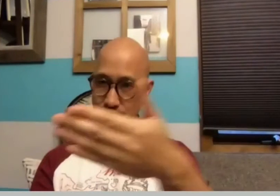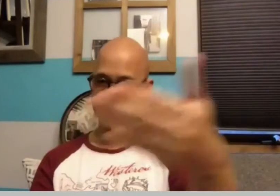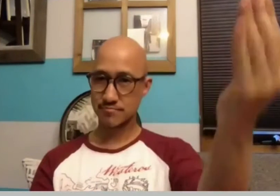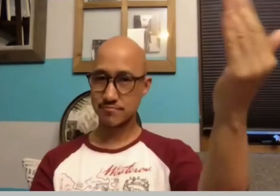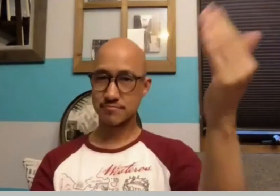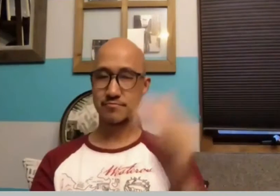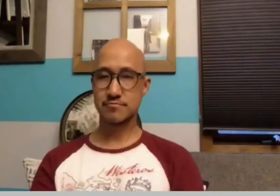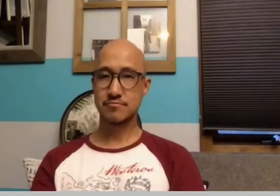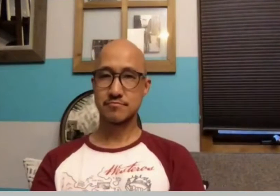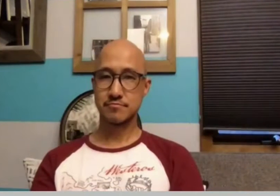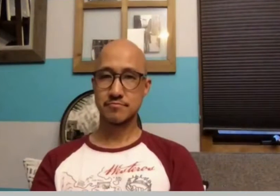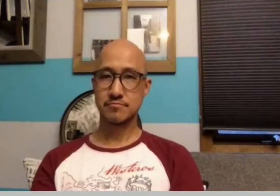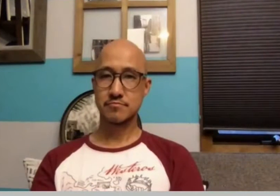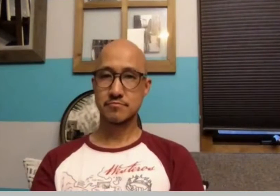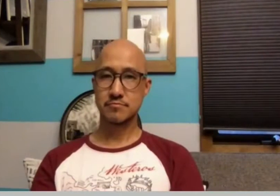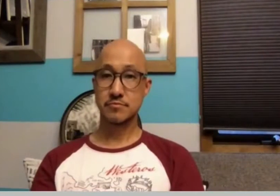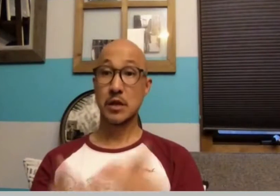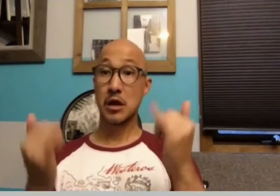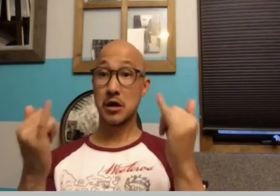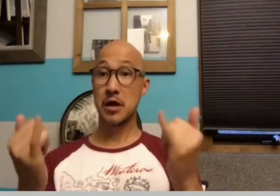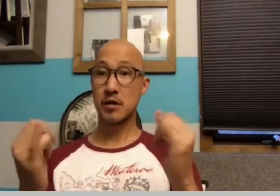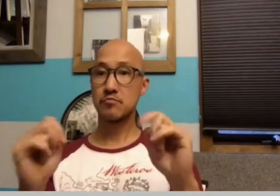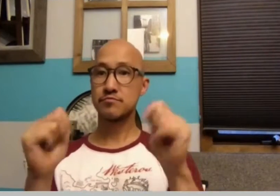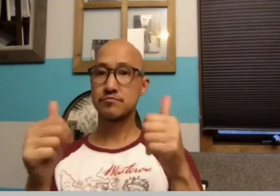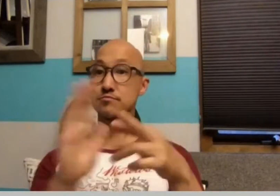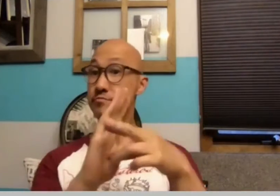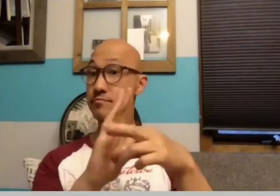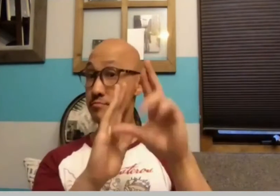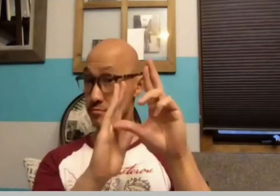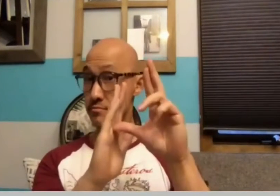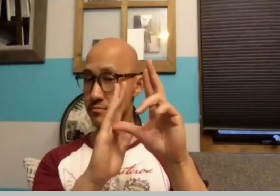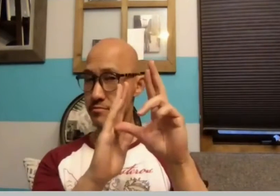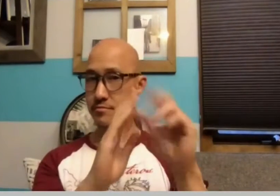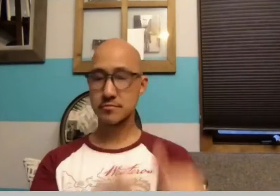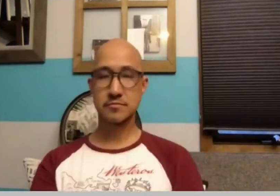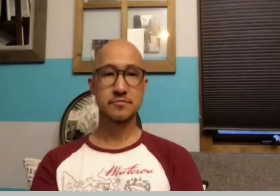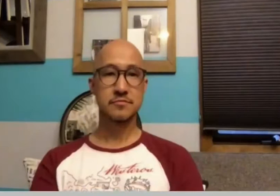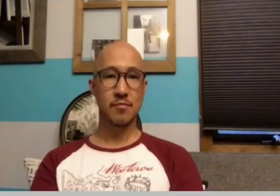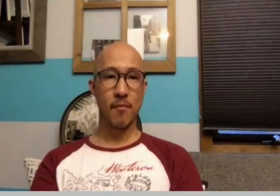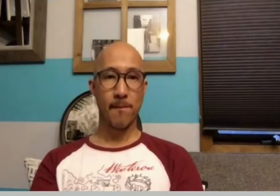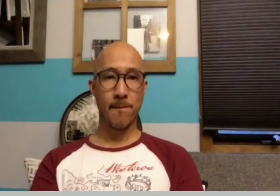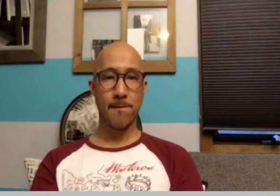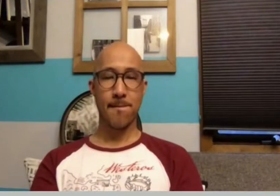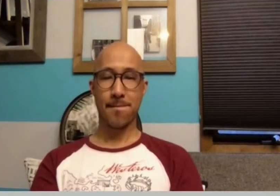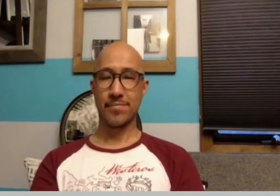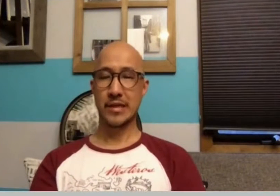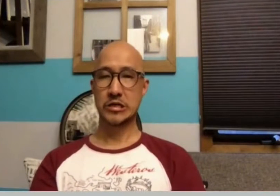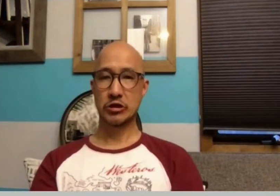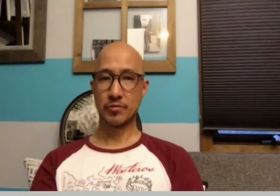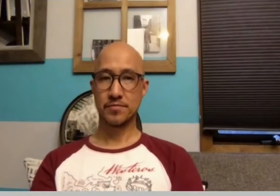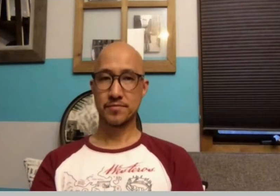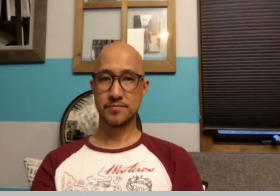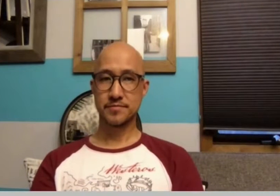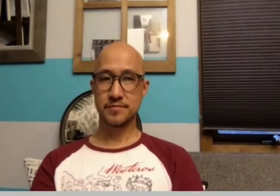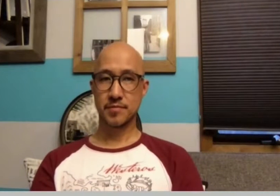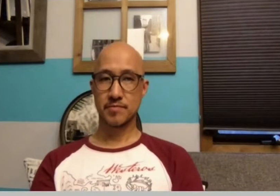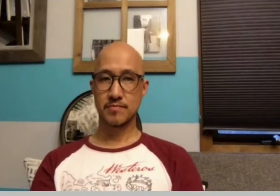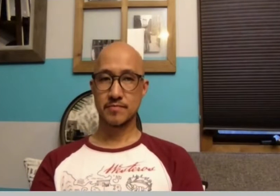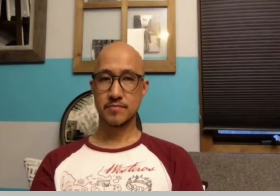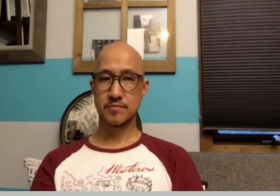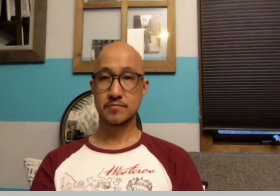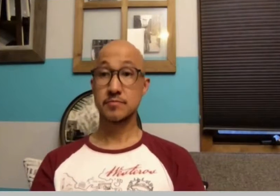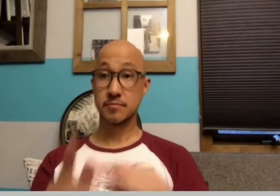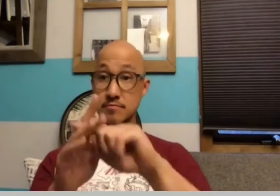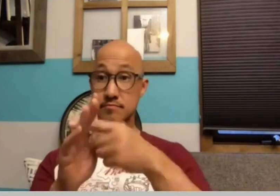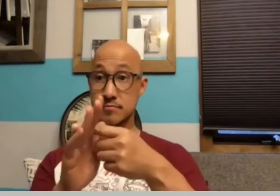that we've seen, just to kind of catch us all up, because I think it's really important. So originally, God creates